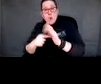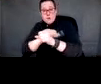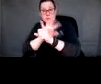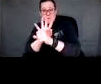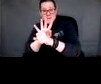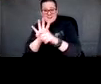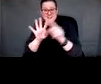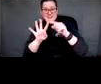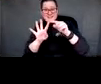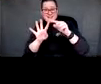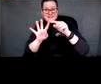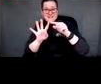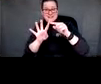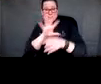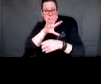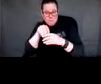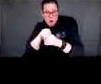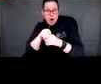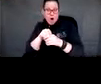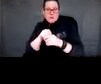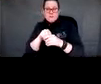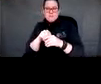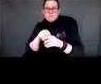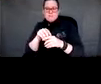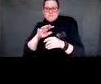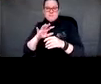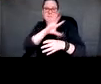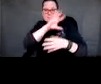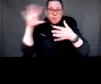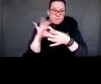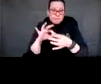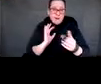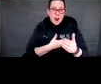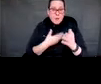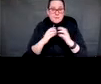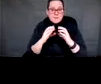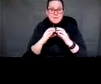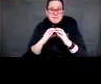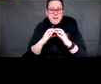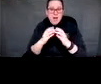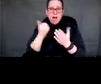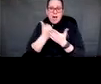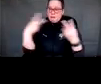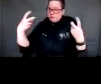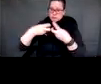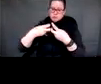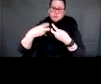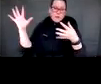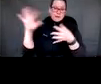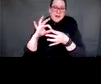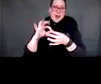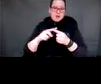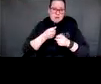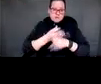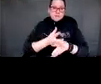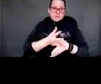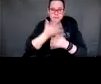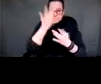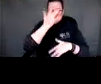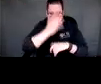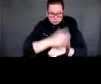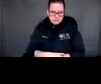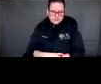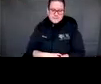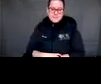which is the part of the coronavirus that binds to human cells and allows the virus to attach and cause infection? Well,